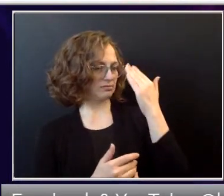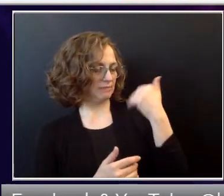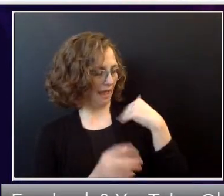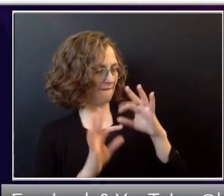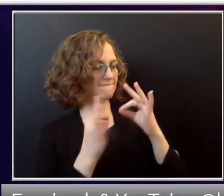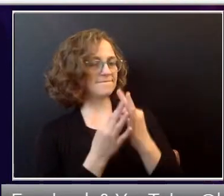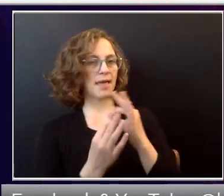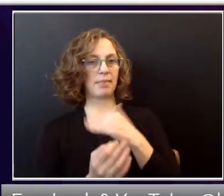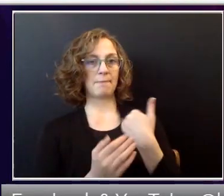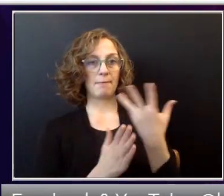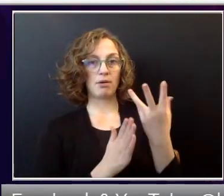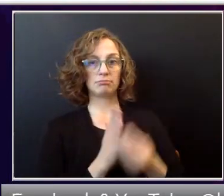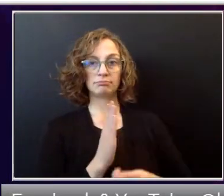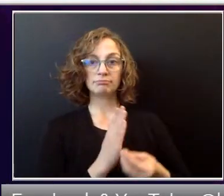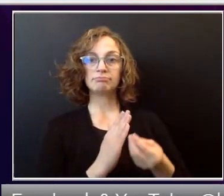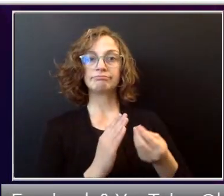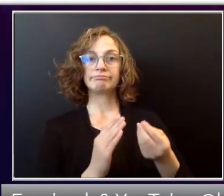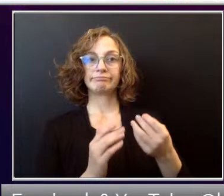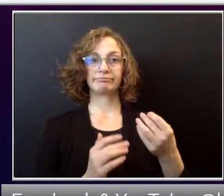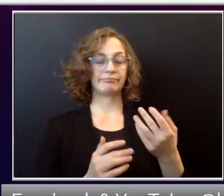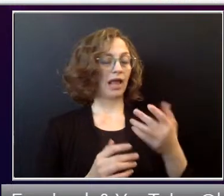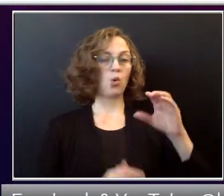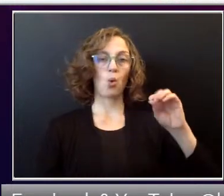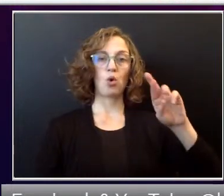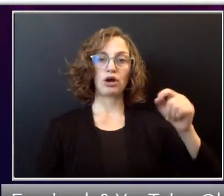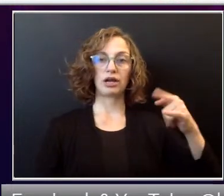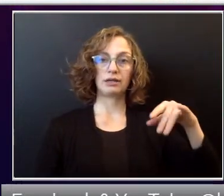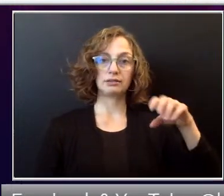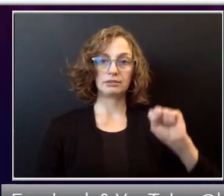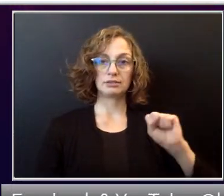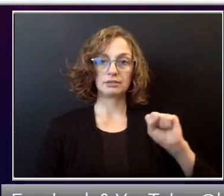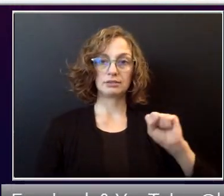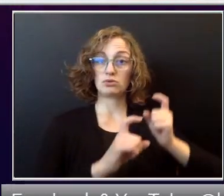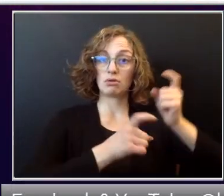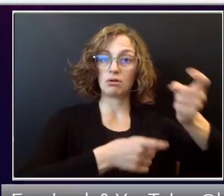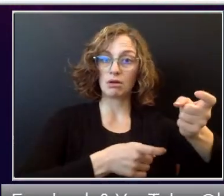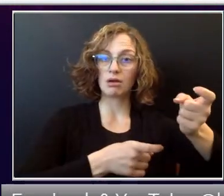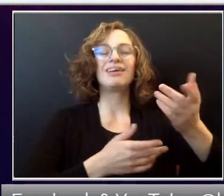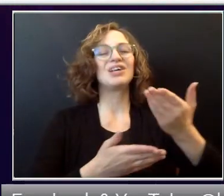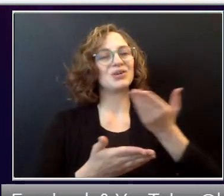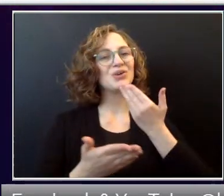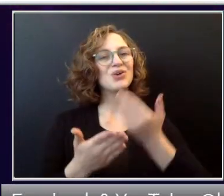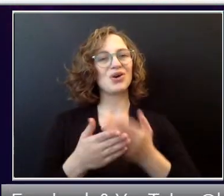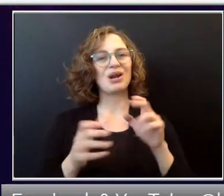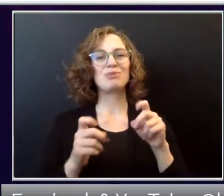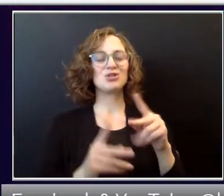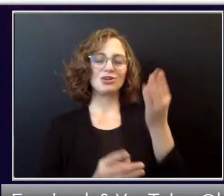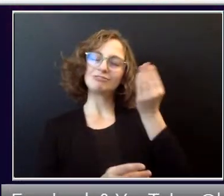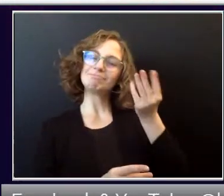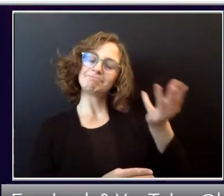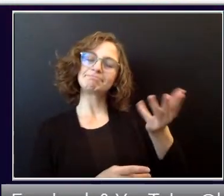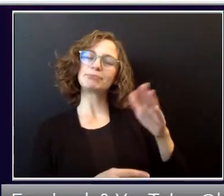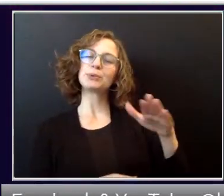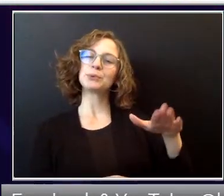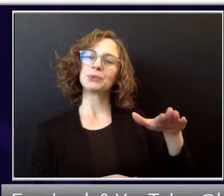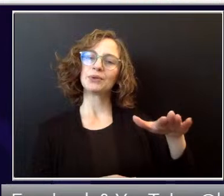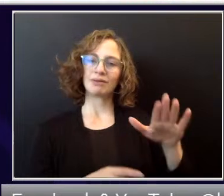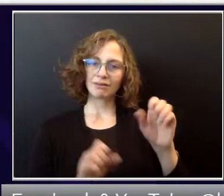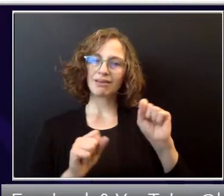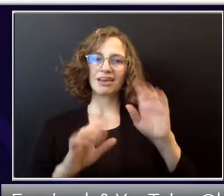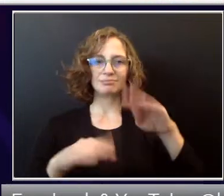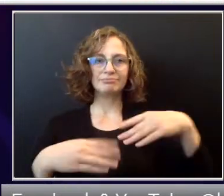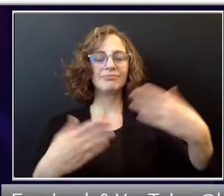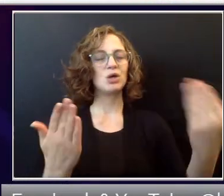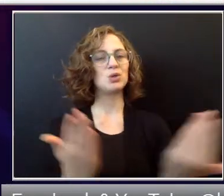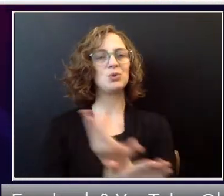good to share with them of how much good it does and how it can give new life. Archie, we talked about last